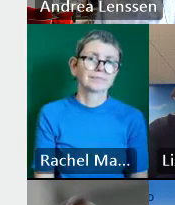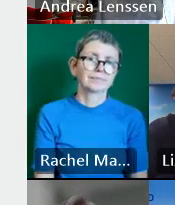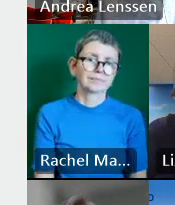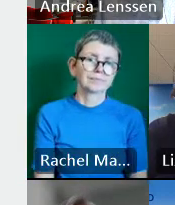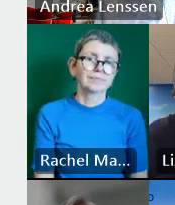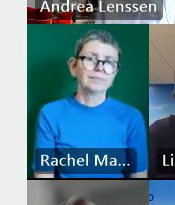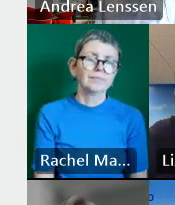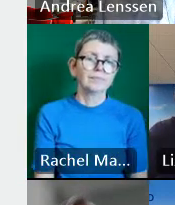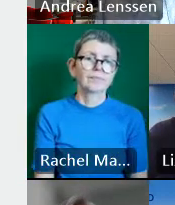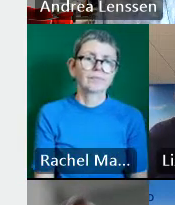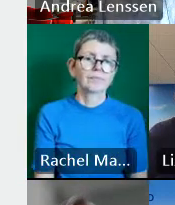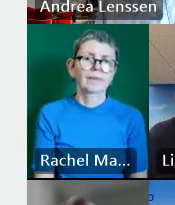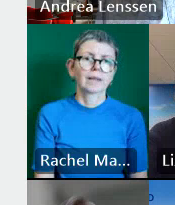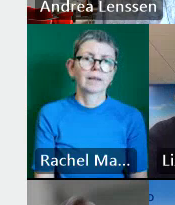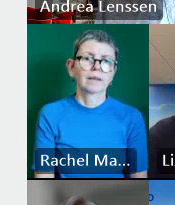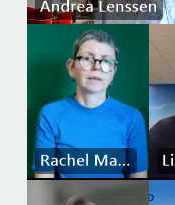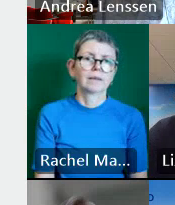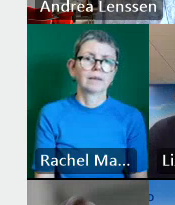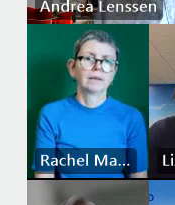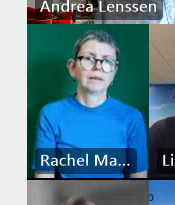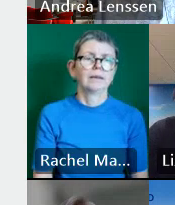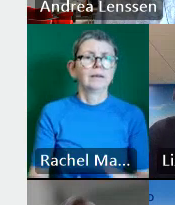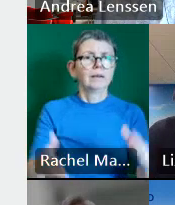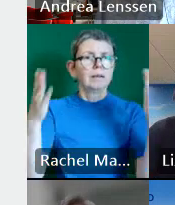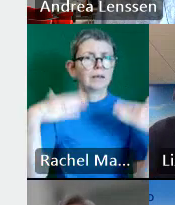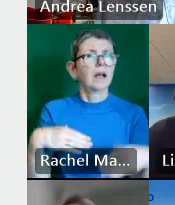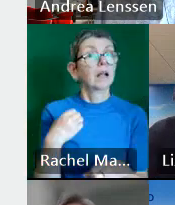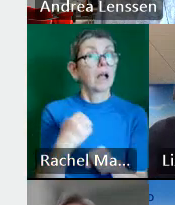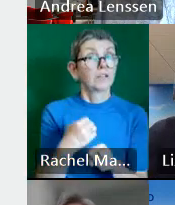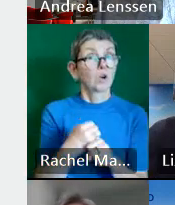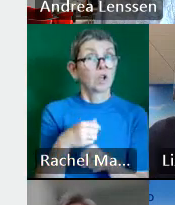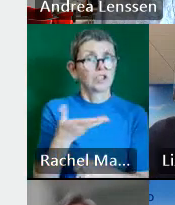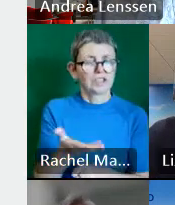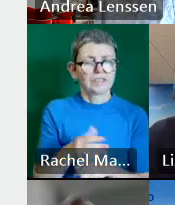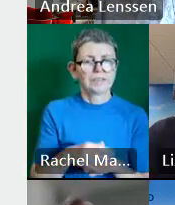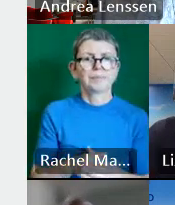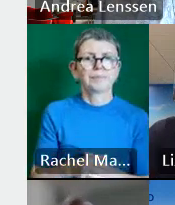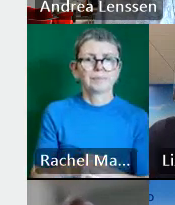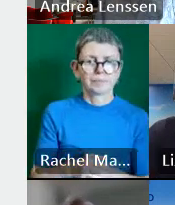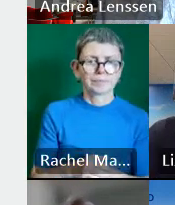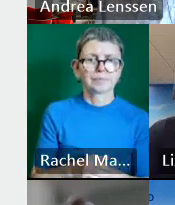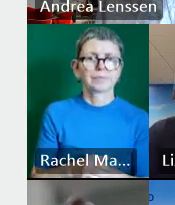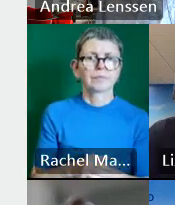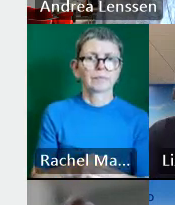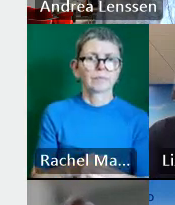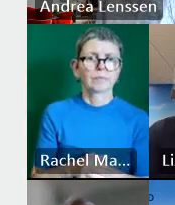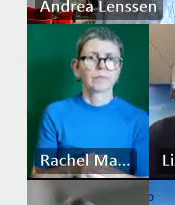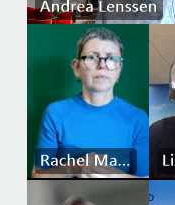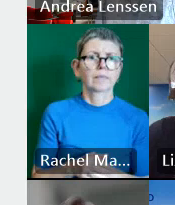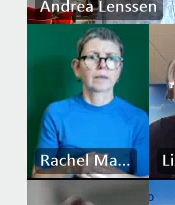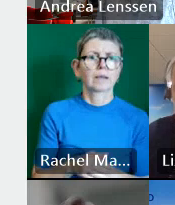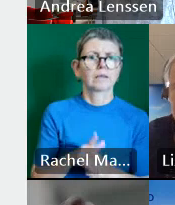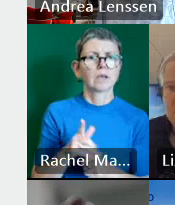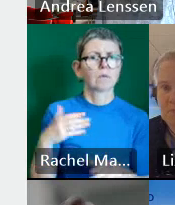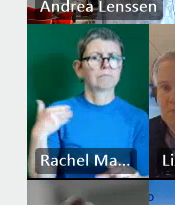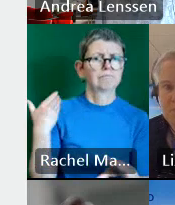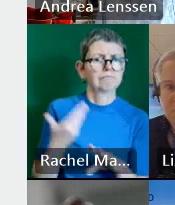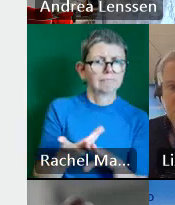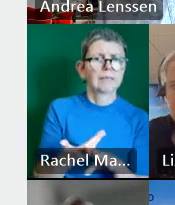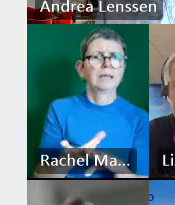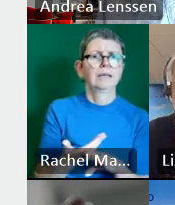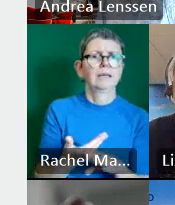Okay, so now we're going to move on to gynecology. All right, so we talk about the history of gynecology. James Marion Sims